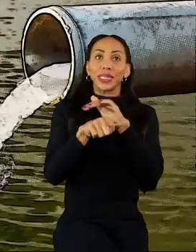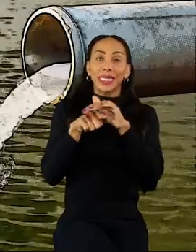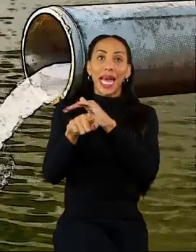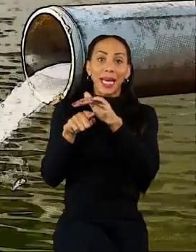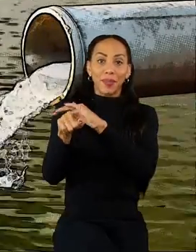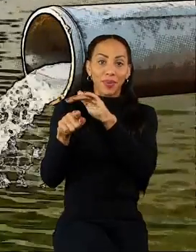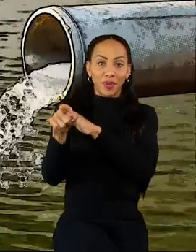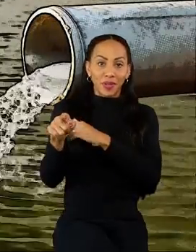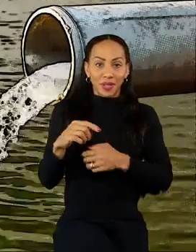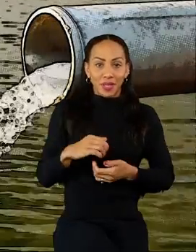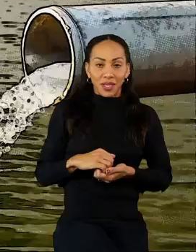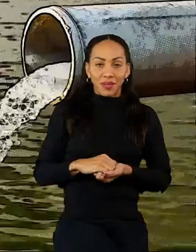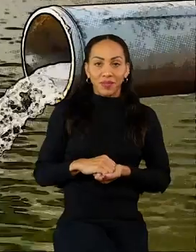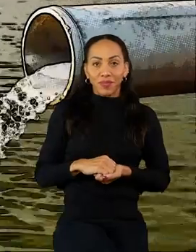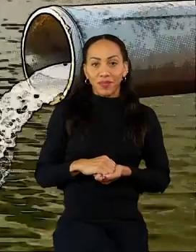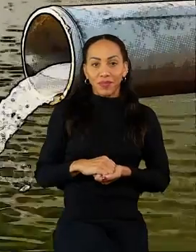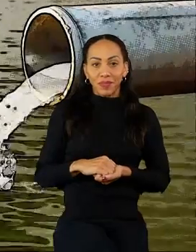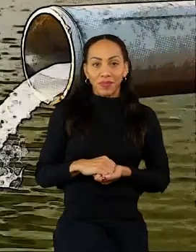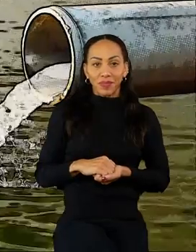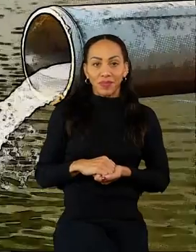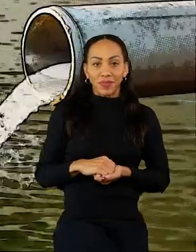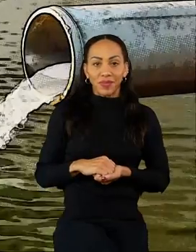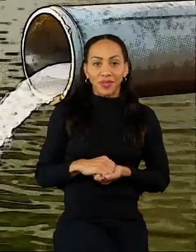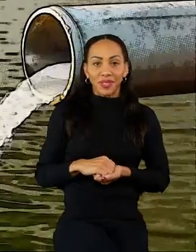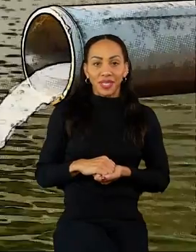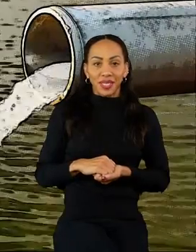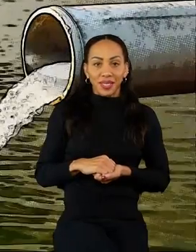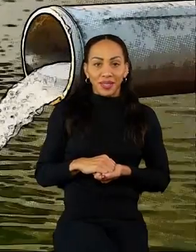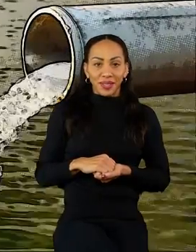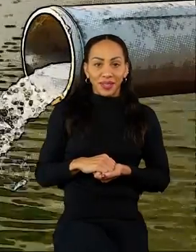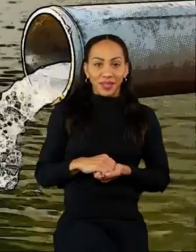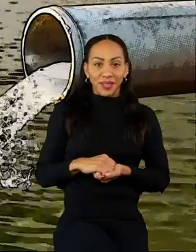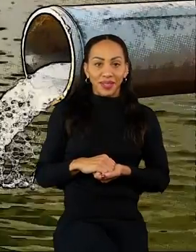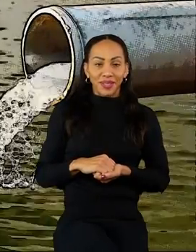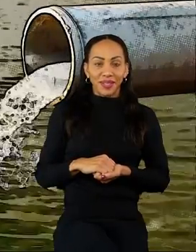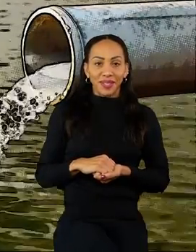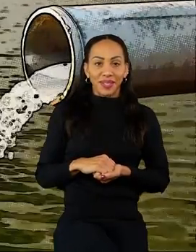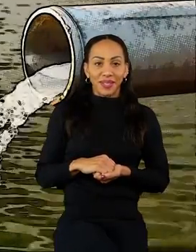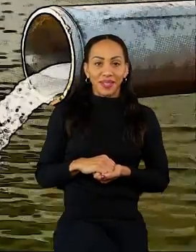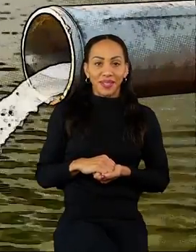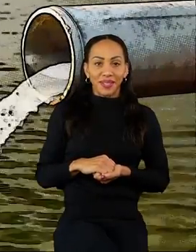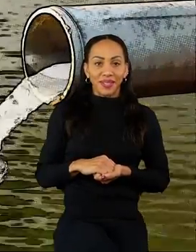People are escaping. Jeff Bezos is off in his blue Origin.